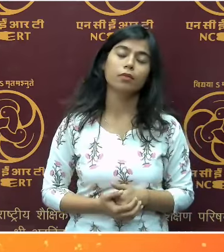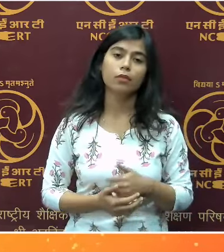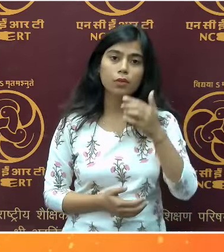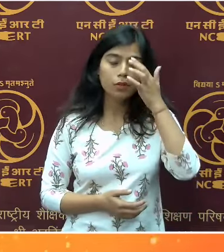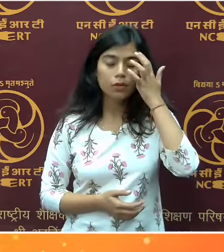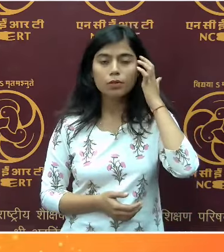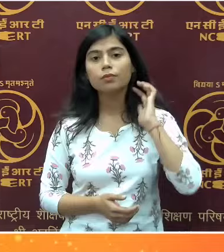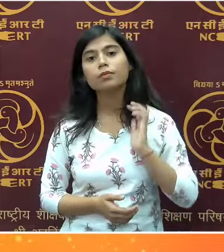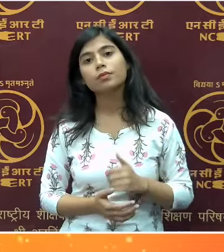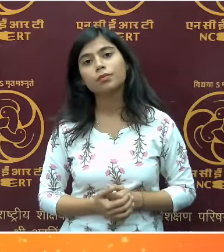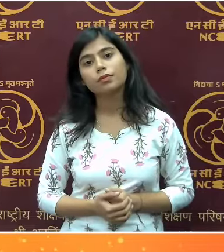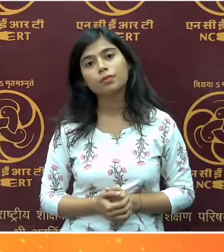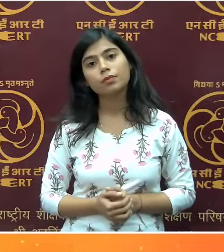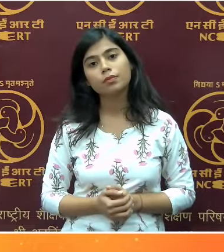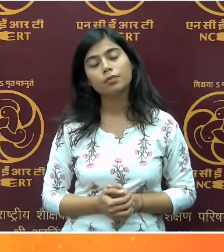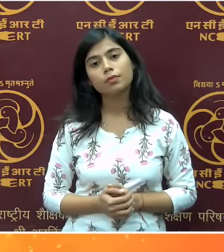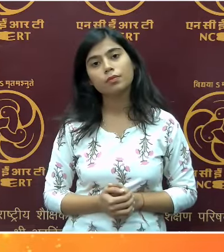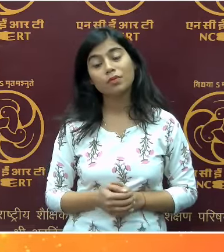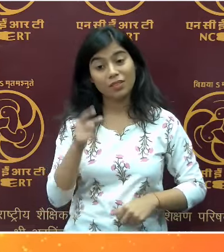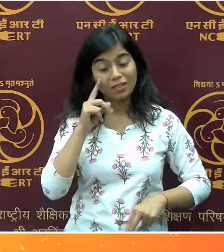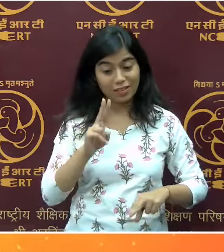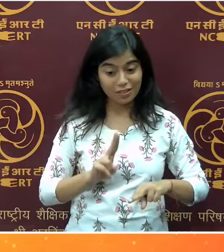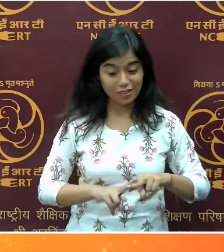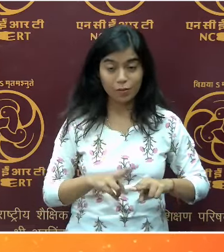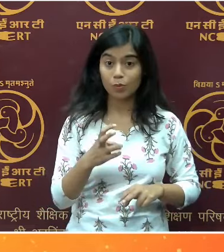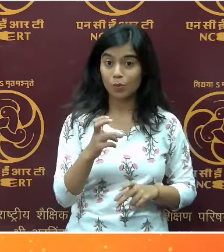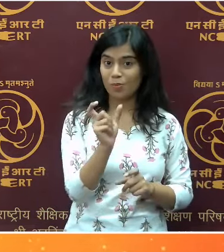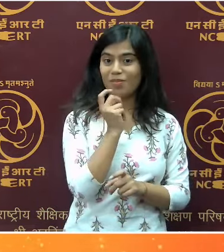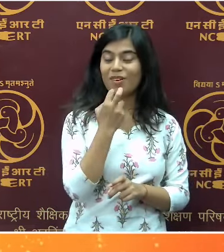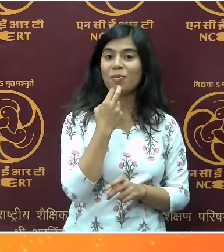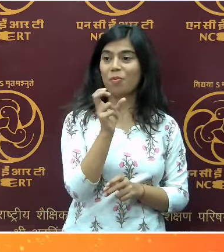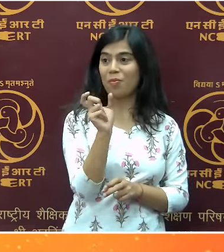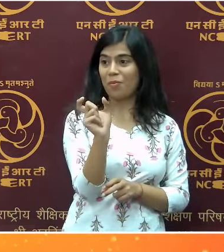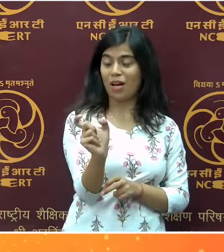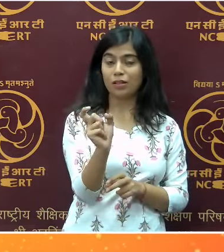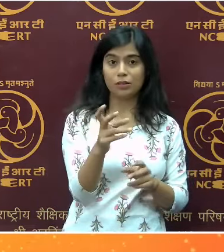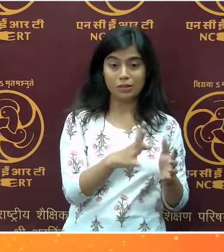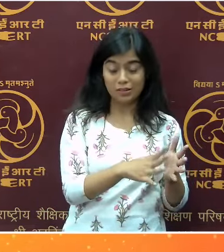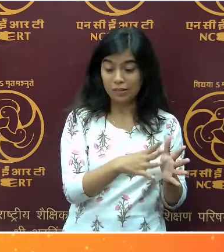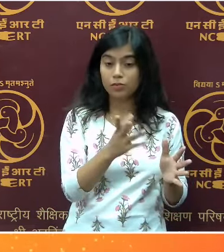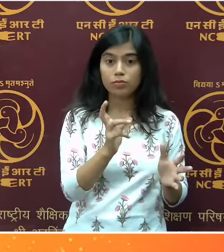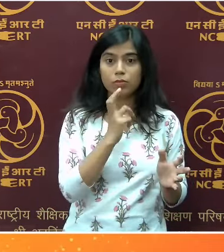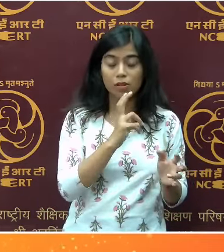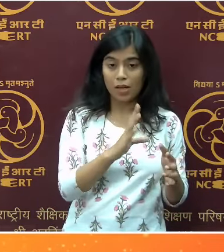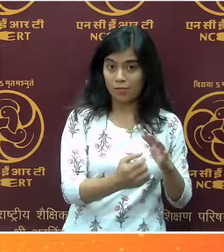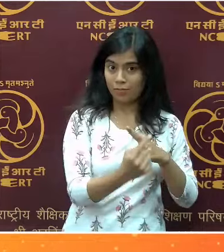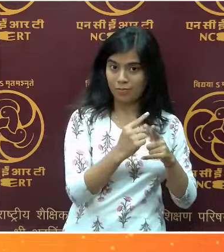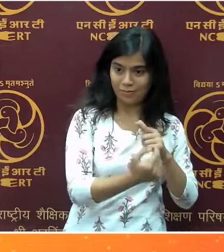the thing is it takes energy from the battery and supplied to the bulb. So whenever you thinking of